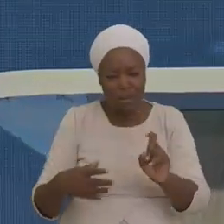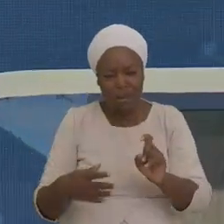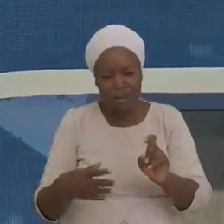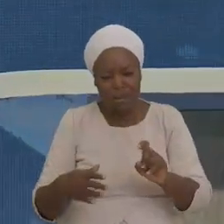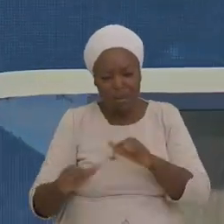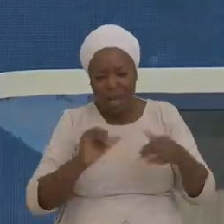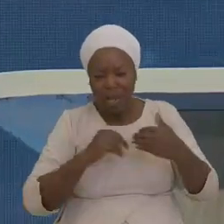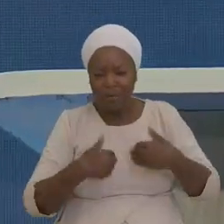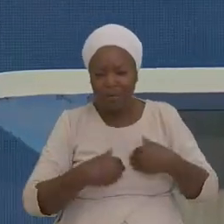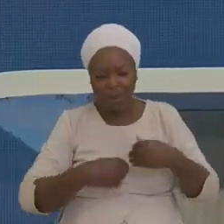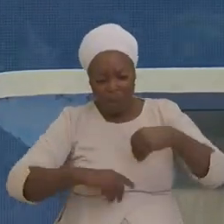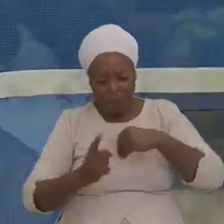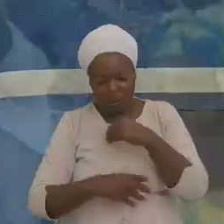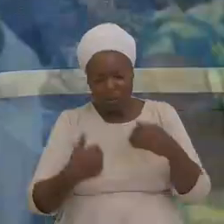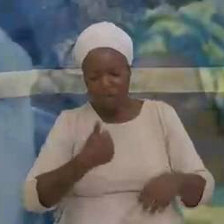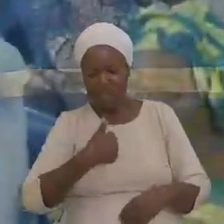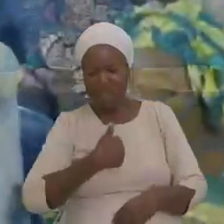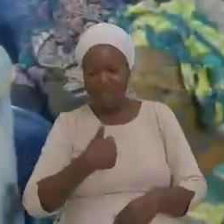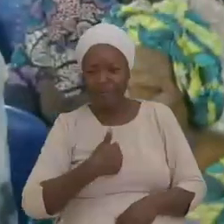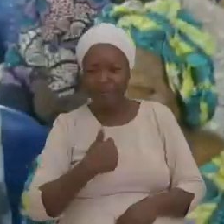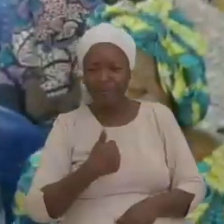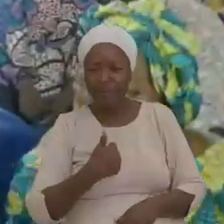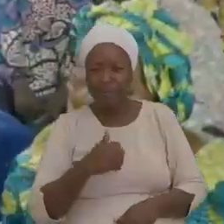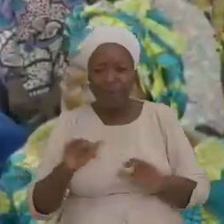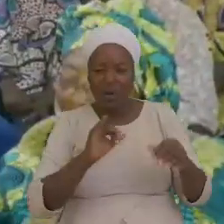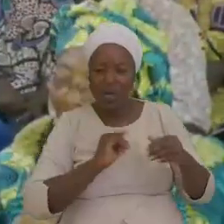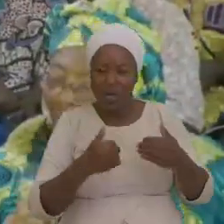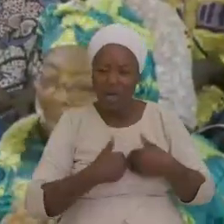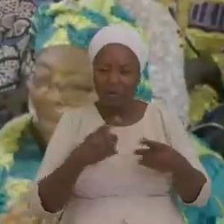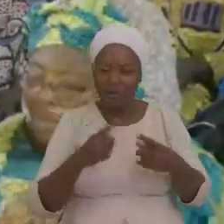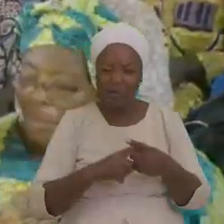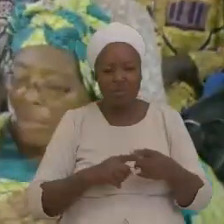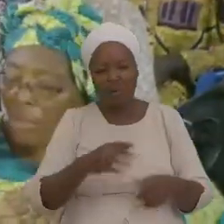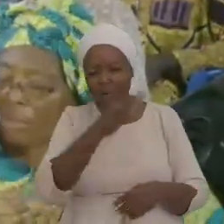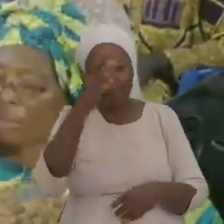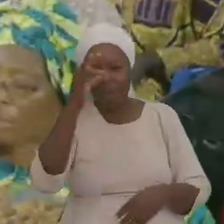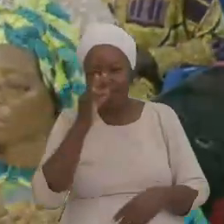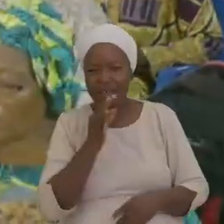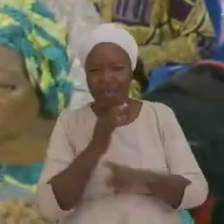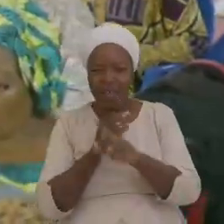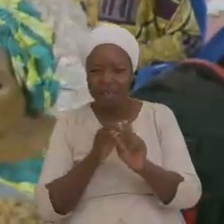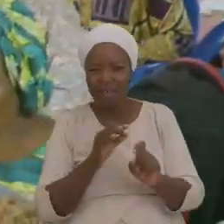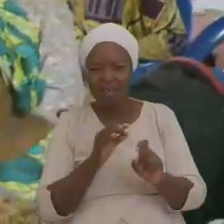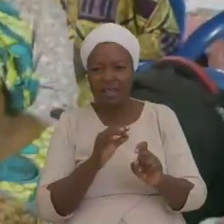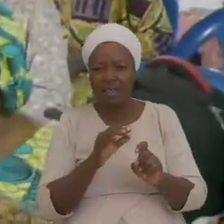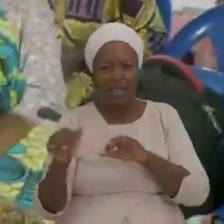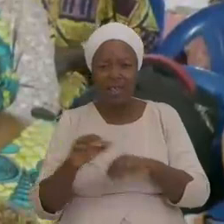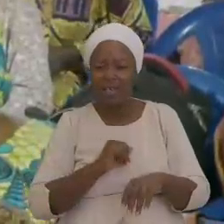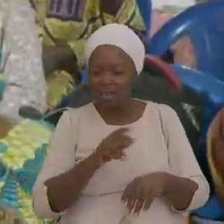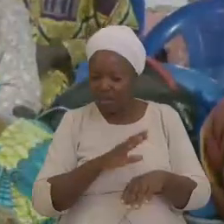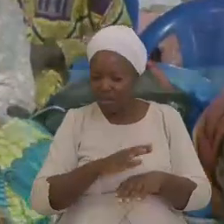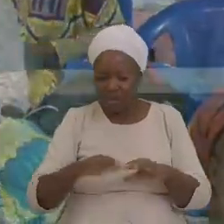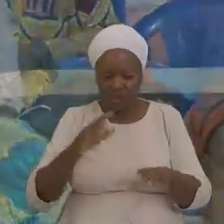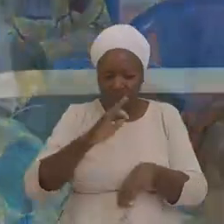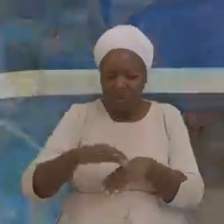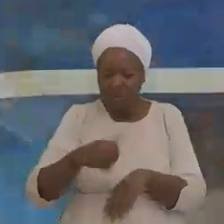have to punish myself? Do I have to fast? I don't want to touch any food. I want